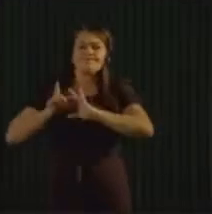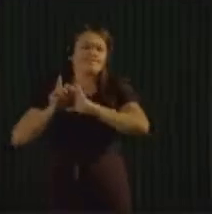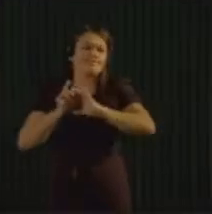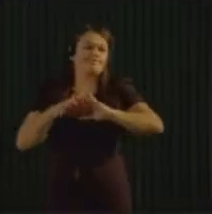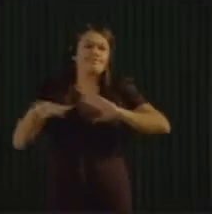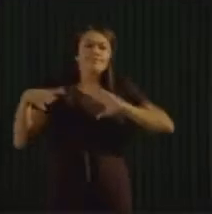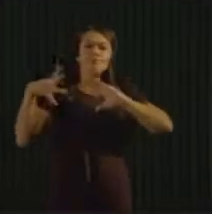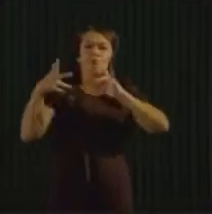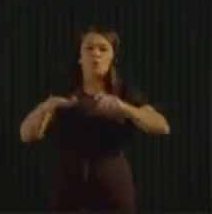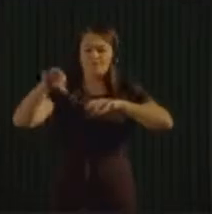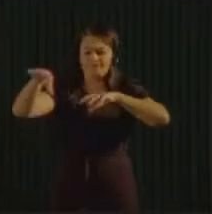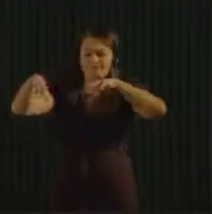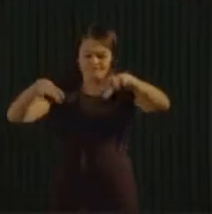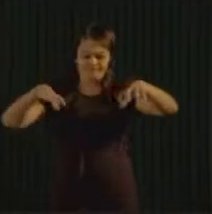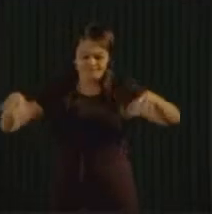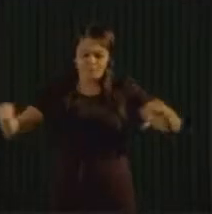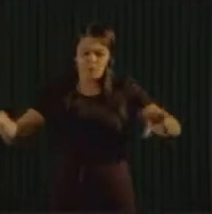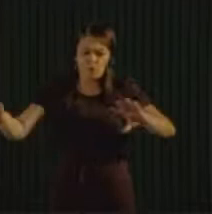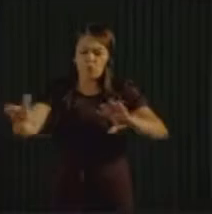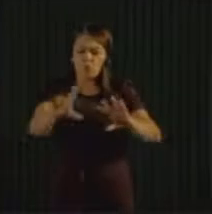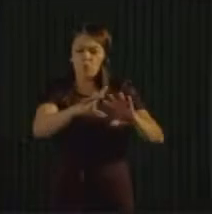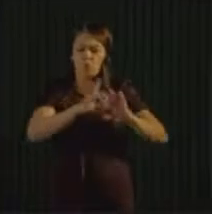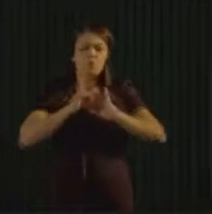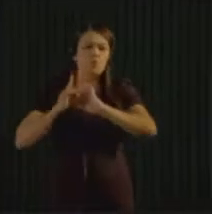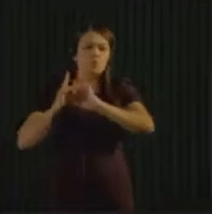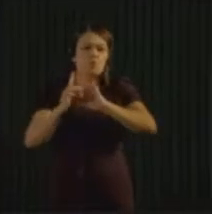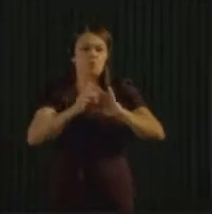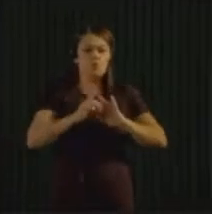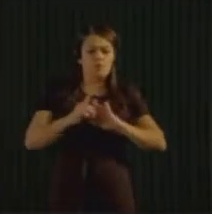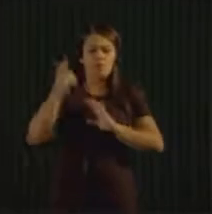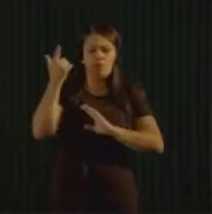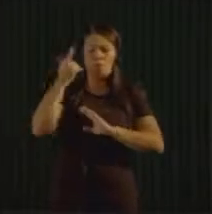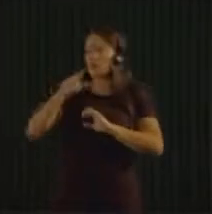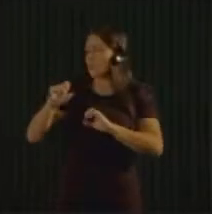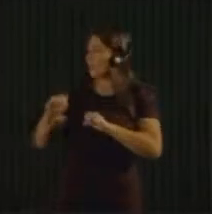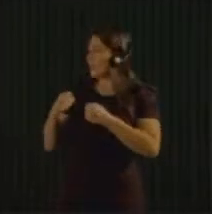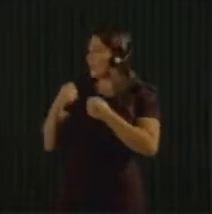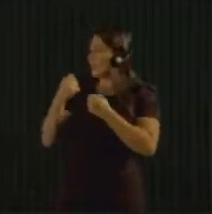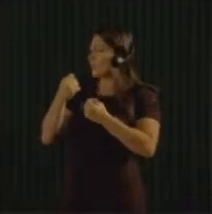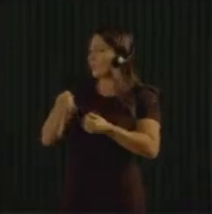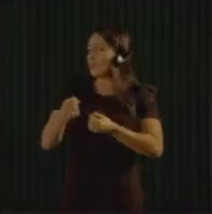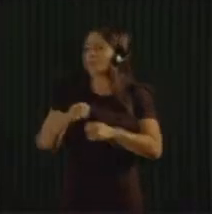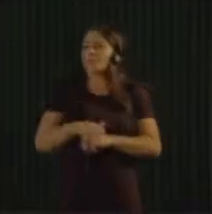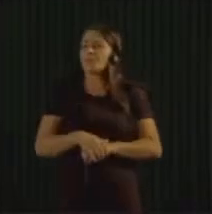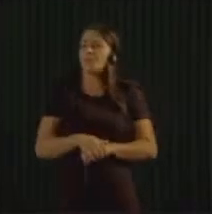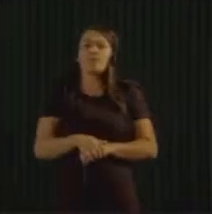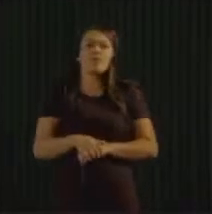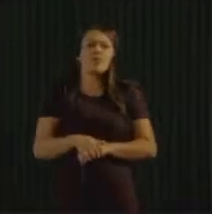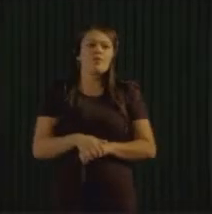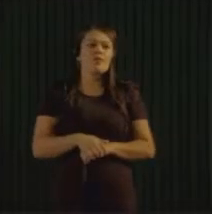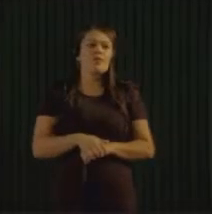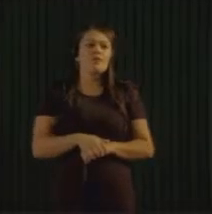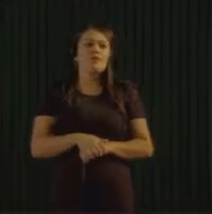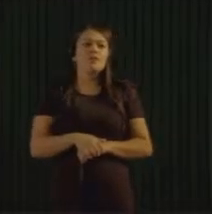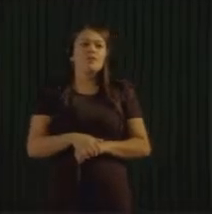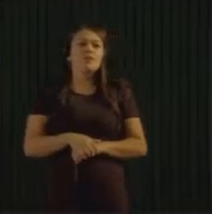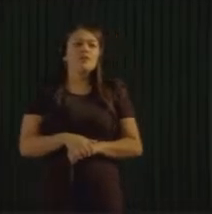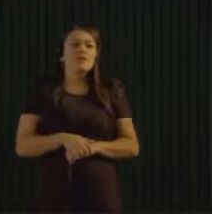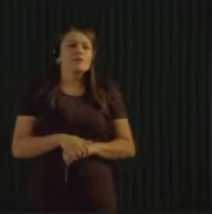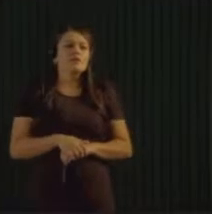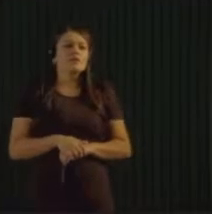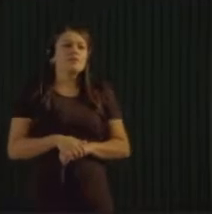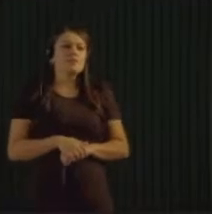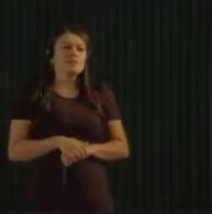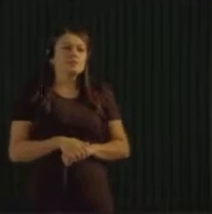areas, then to also present that as kind of logos of like, these are the efforts different shops are taking. And